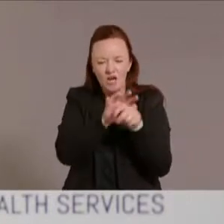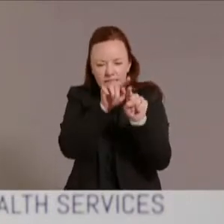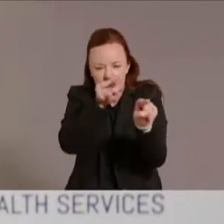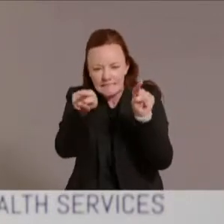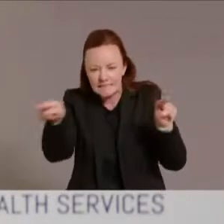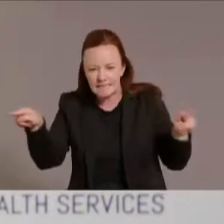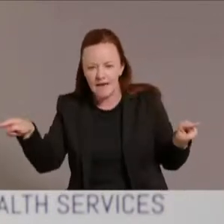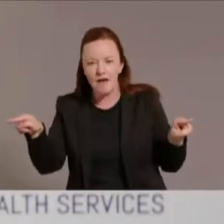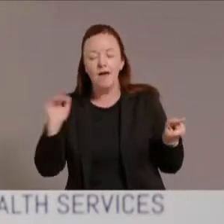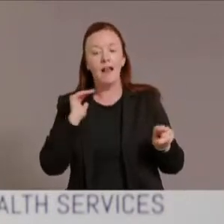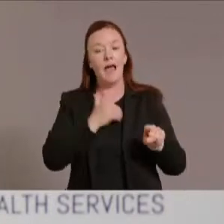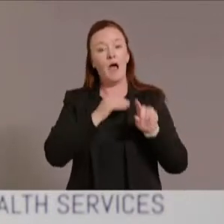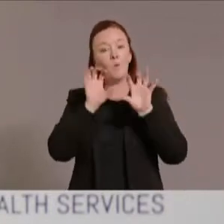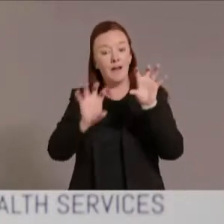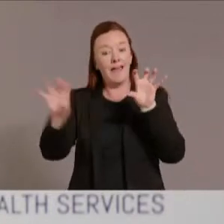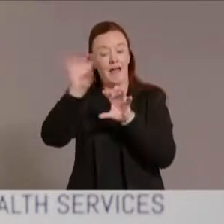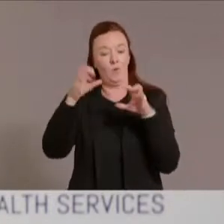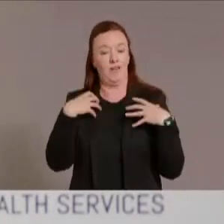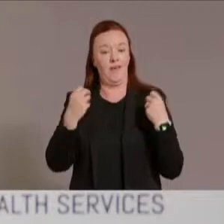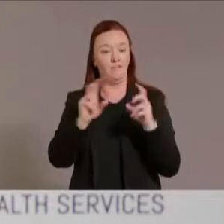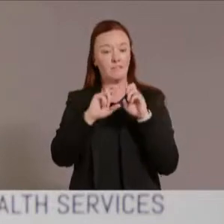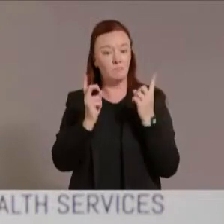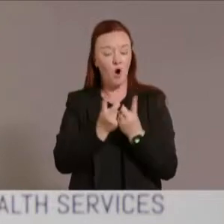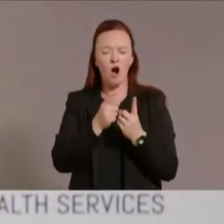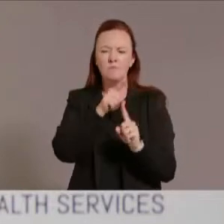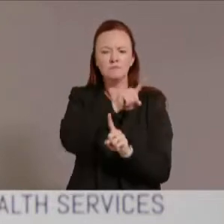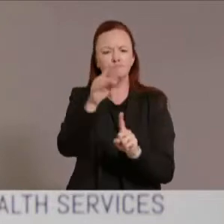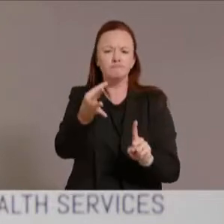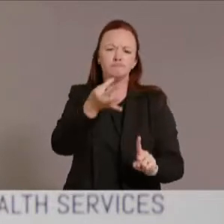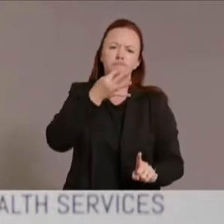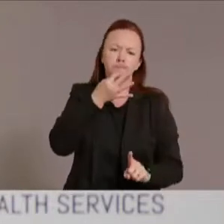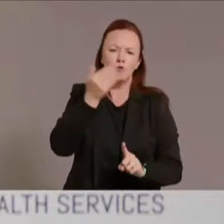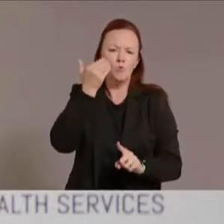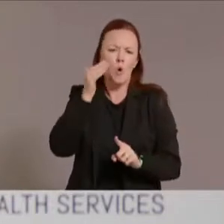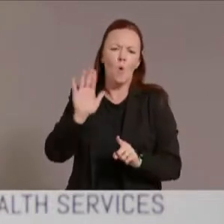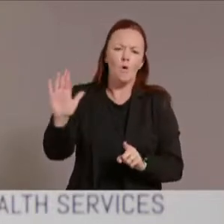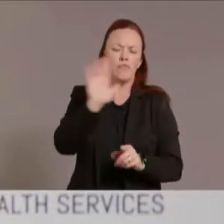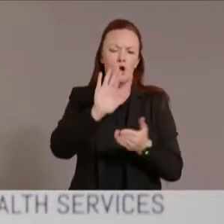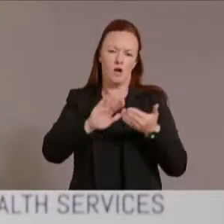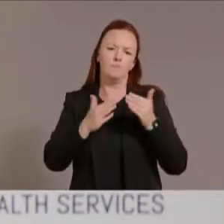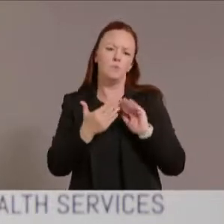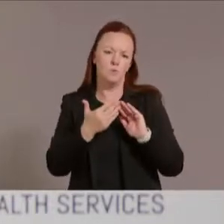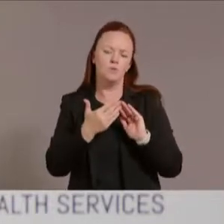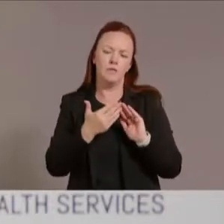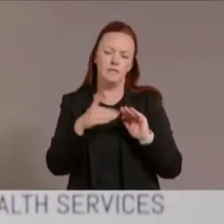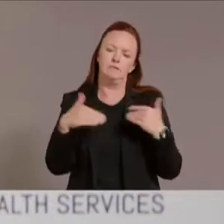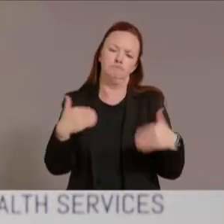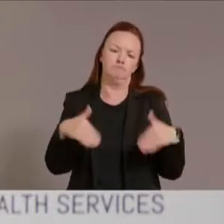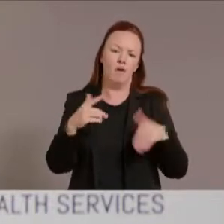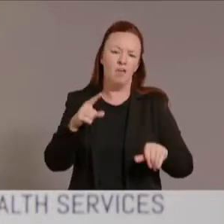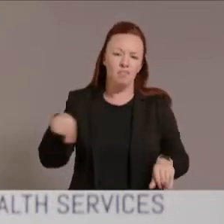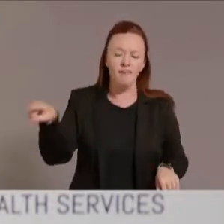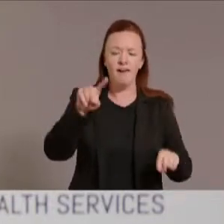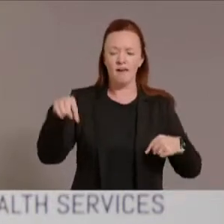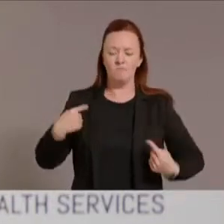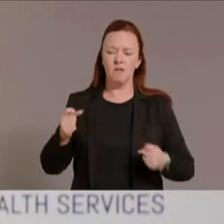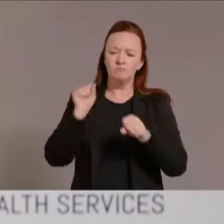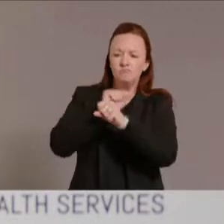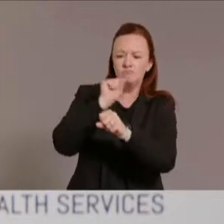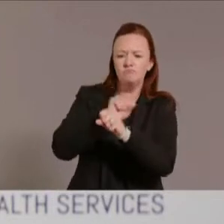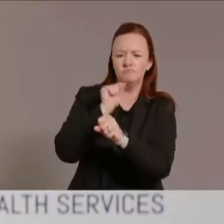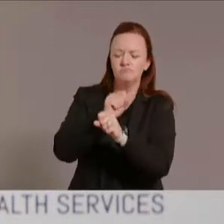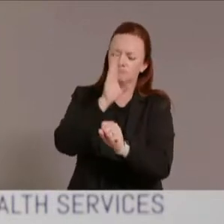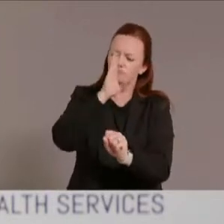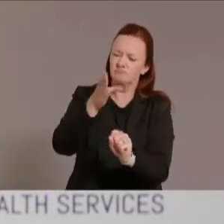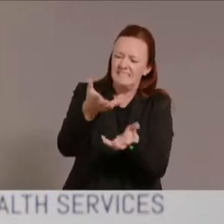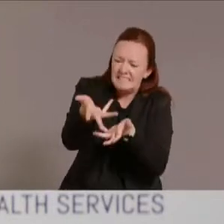our county health departments are really the boots on the ground and the experts in their communities, and they've been the ones who have been working directly